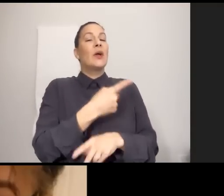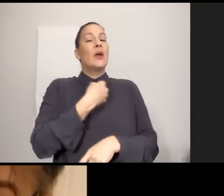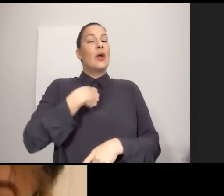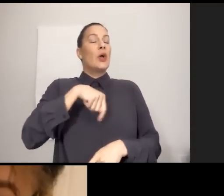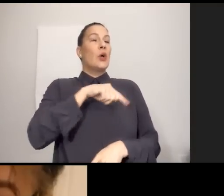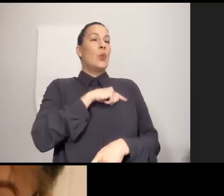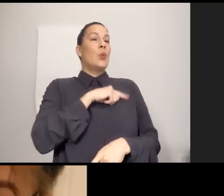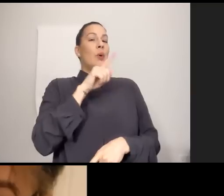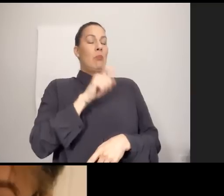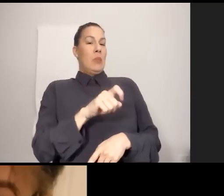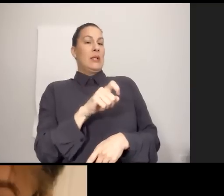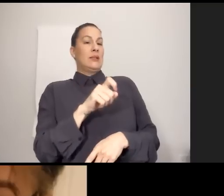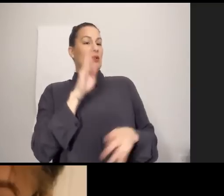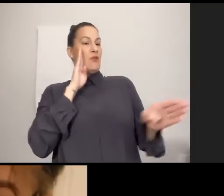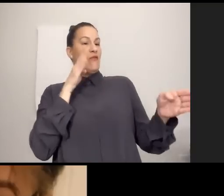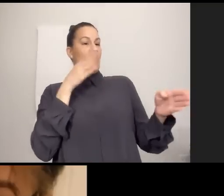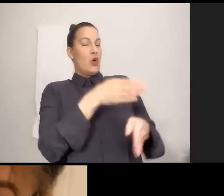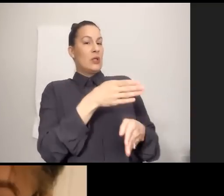punishment.